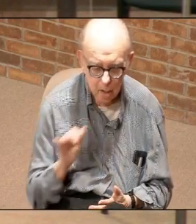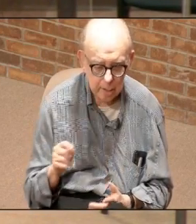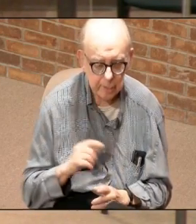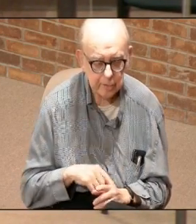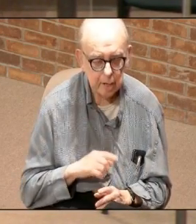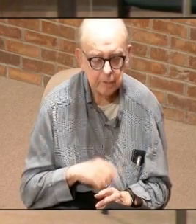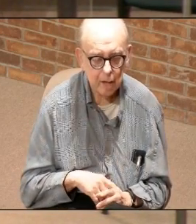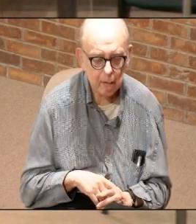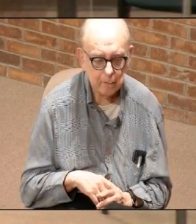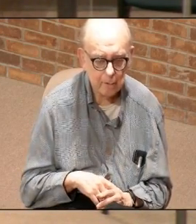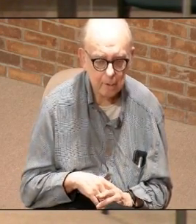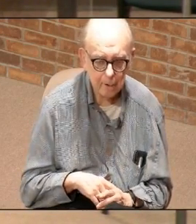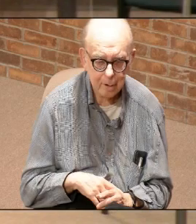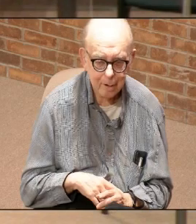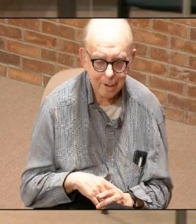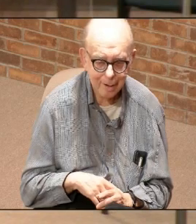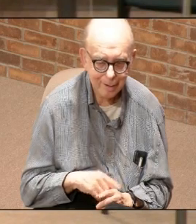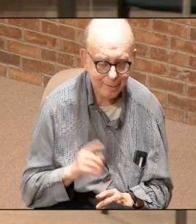time.